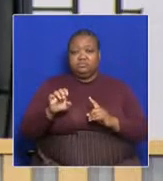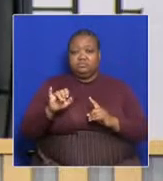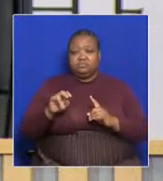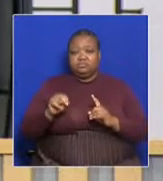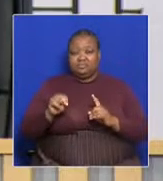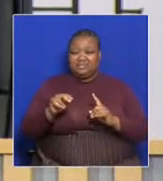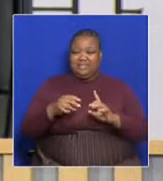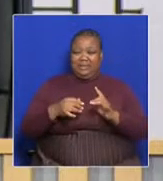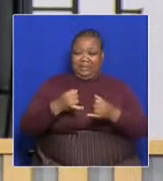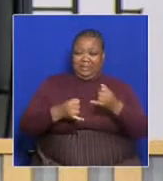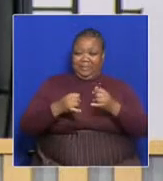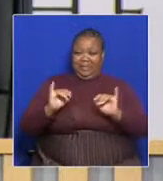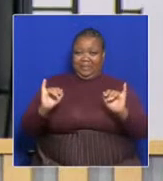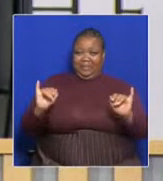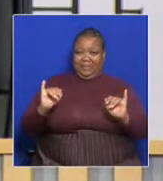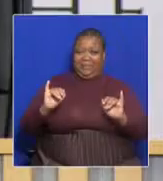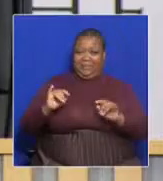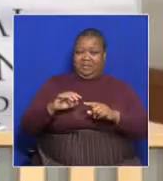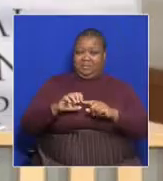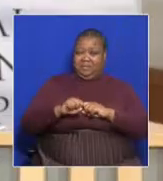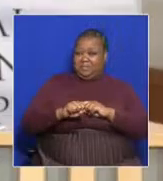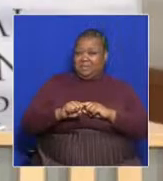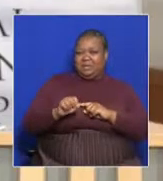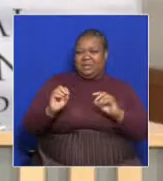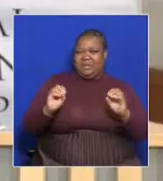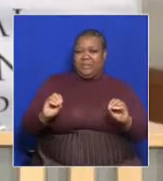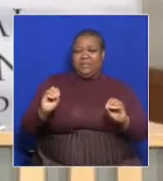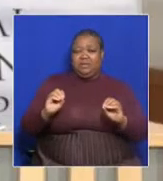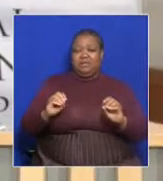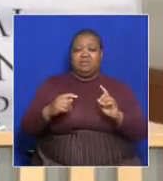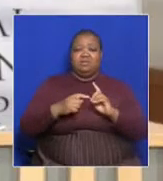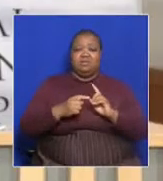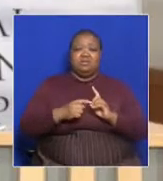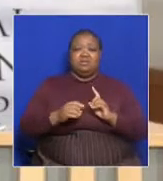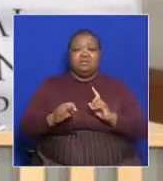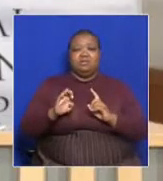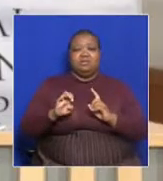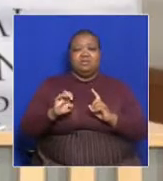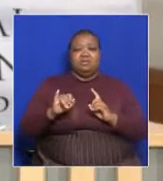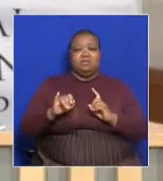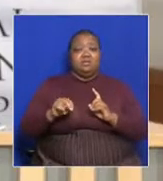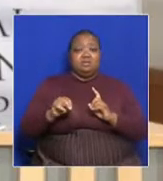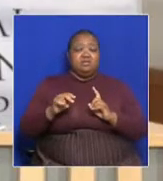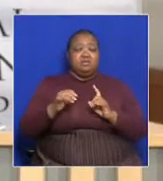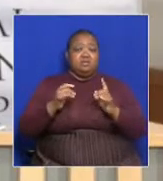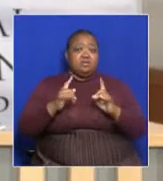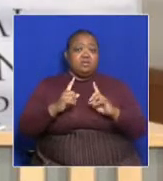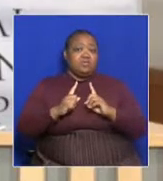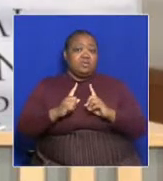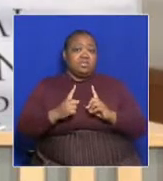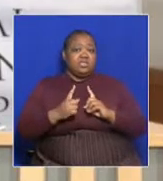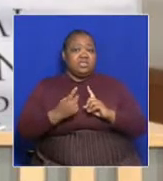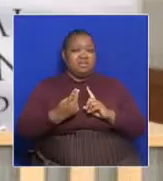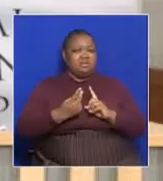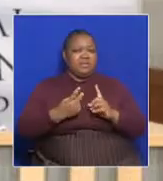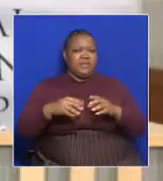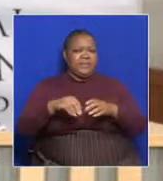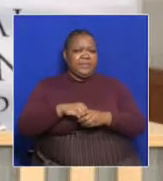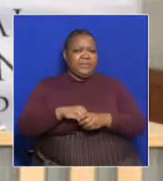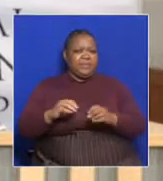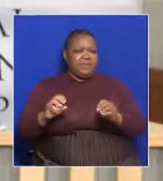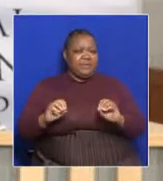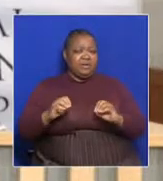crime scene. When he did General analyze. Flynn is not part of my and your conversation. It's your understanding and appreciation I'm testing. I don't know why you